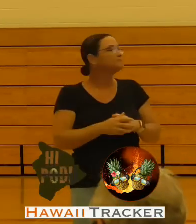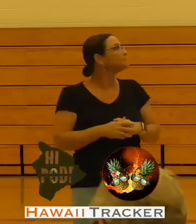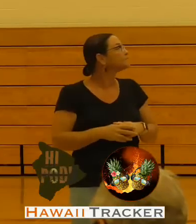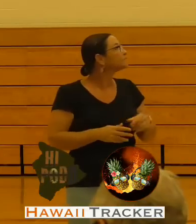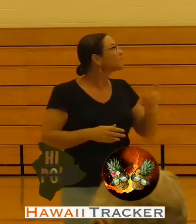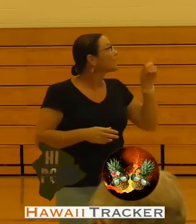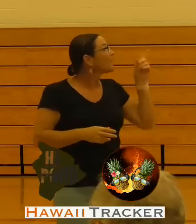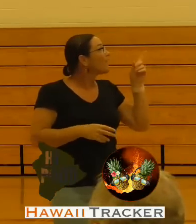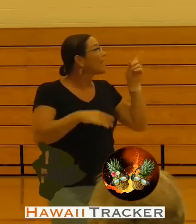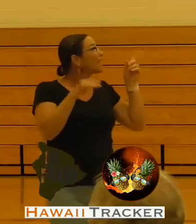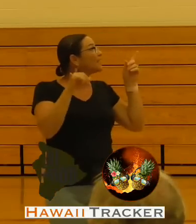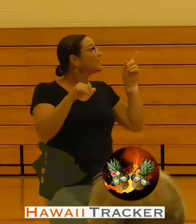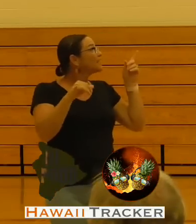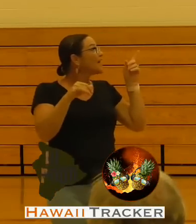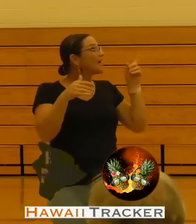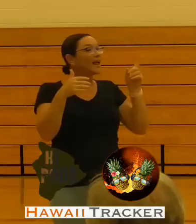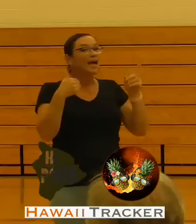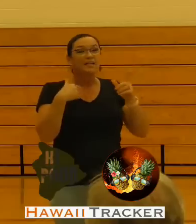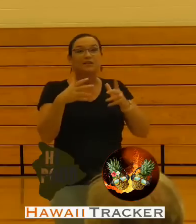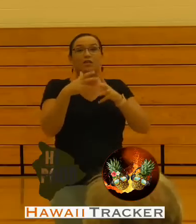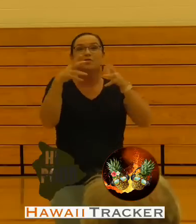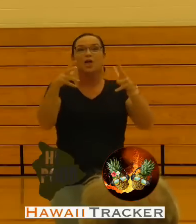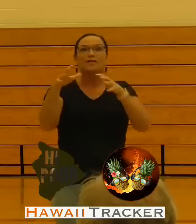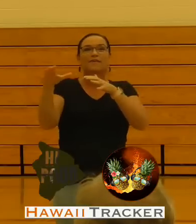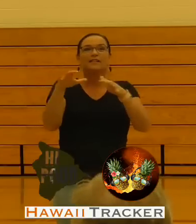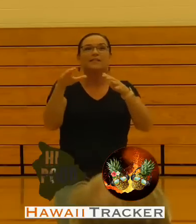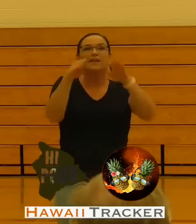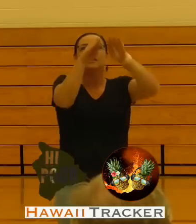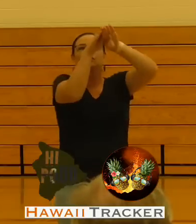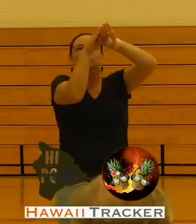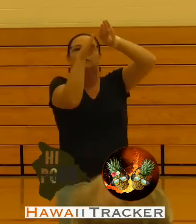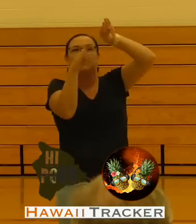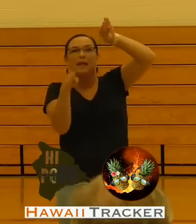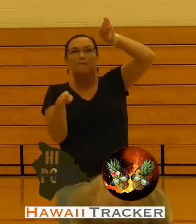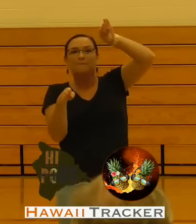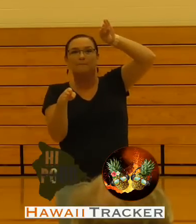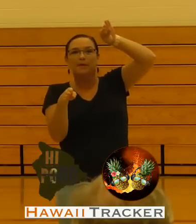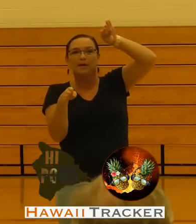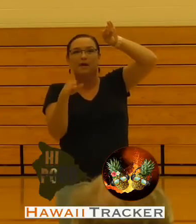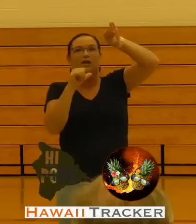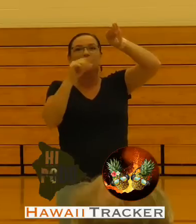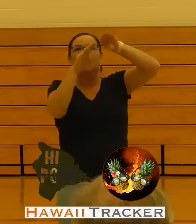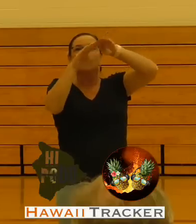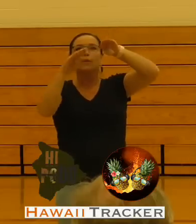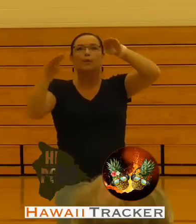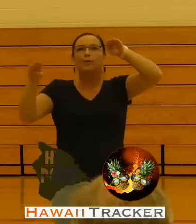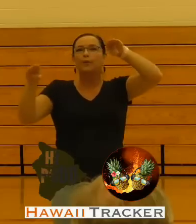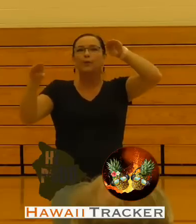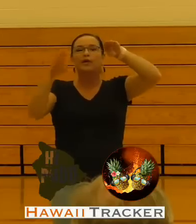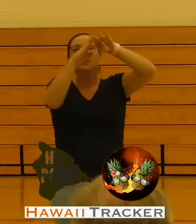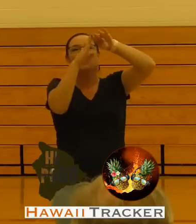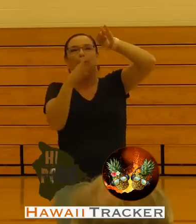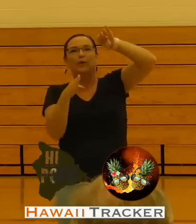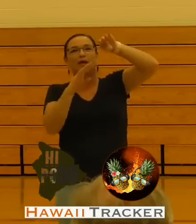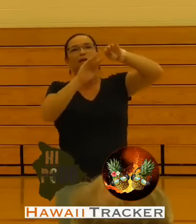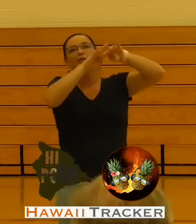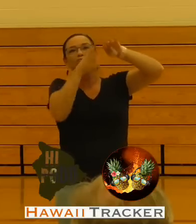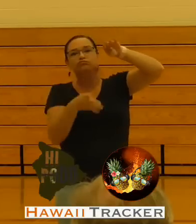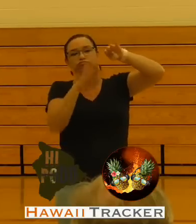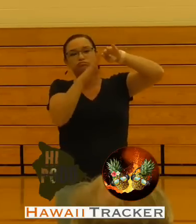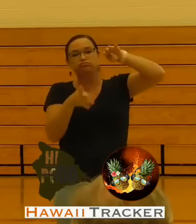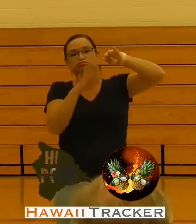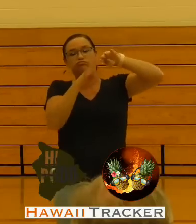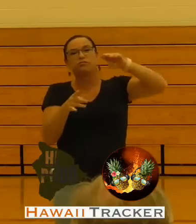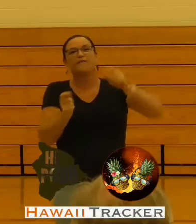Because this area has high productivity and steep slopes, the flows get down into where people live rapidly. So